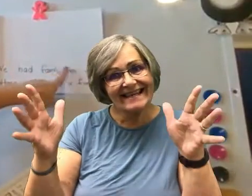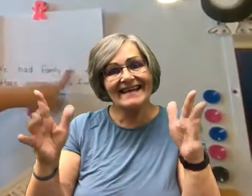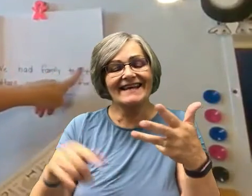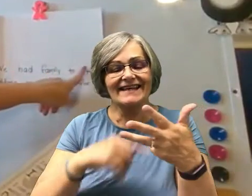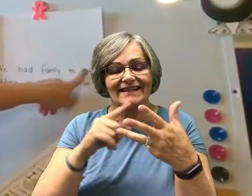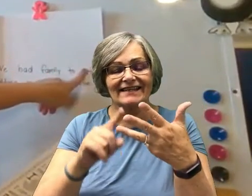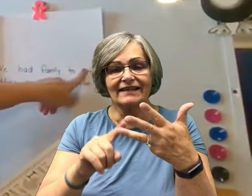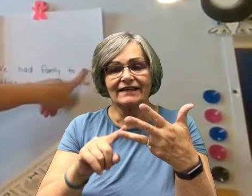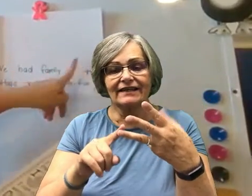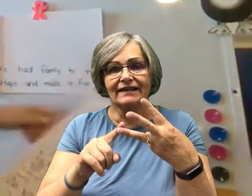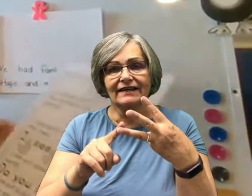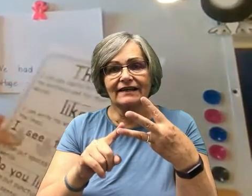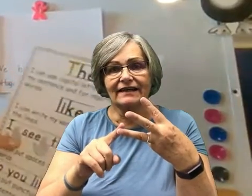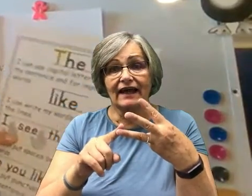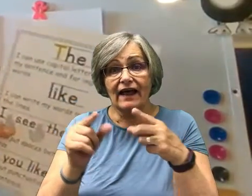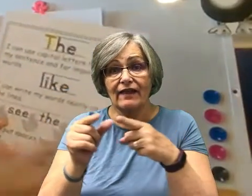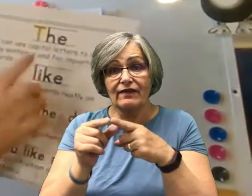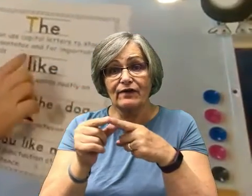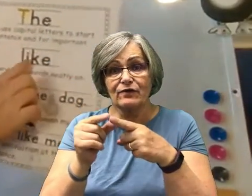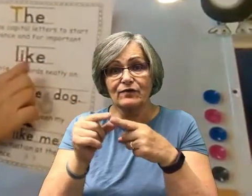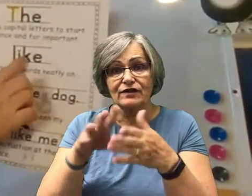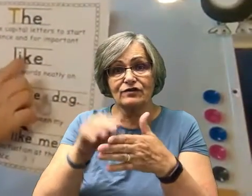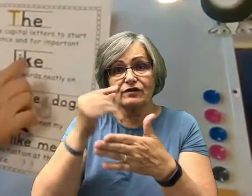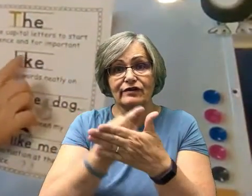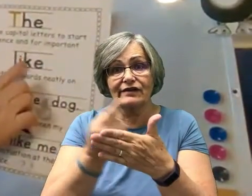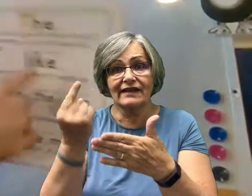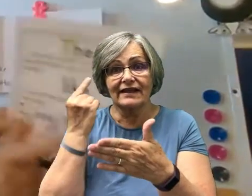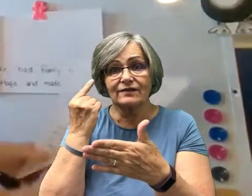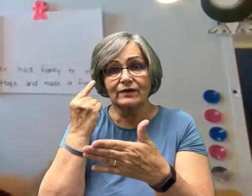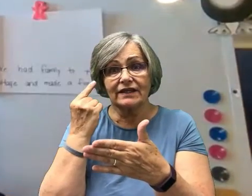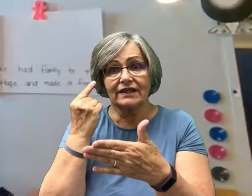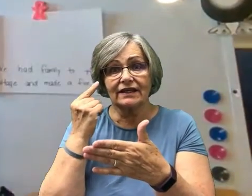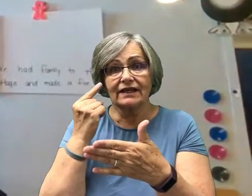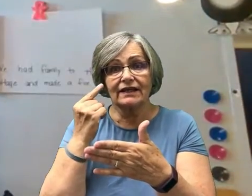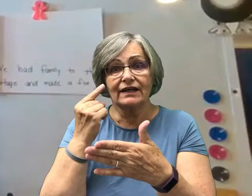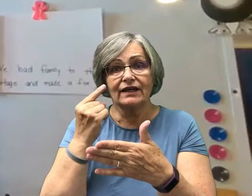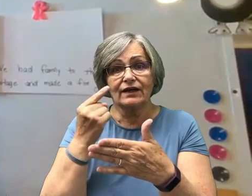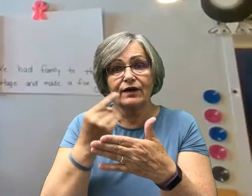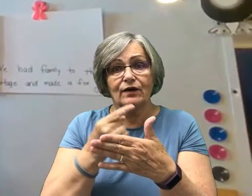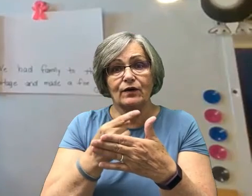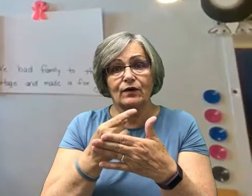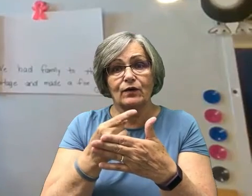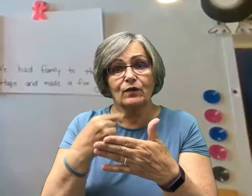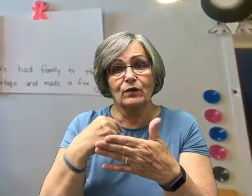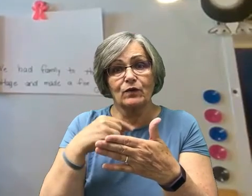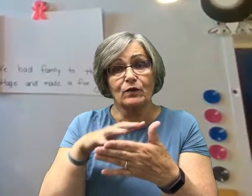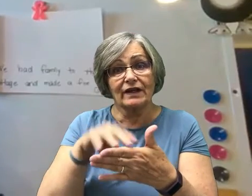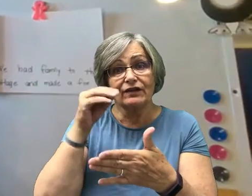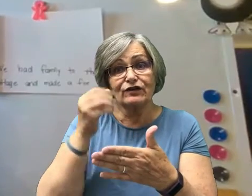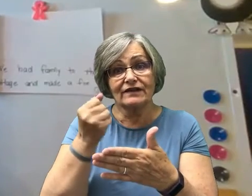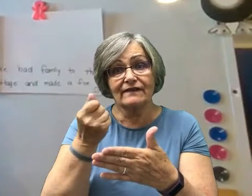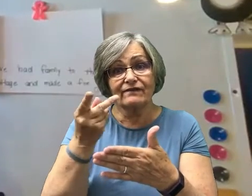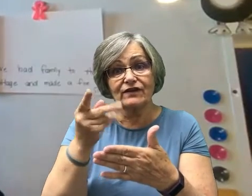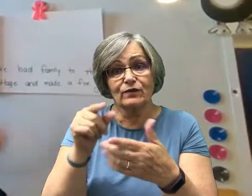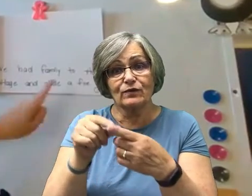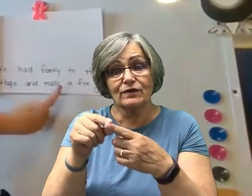I did. And what about those words that we learned last week? We learned a few word wall